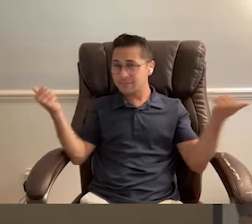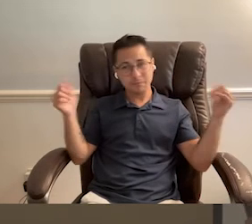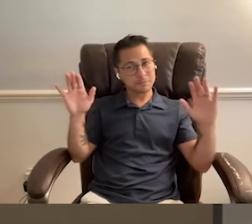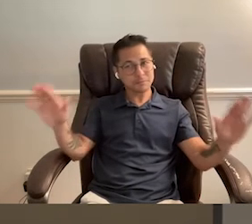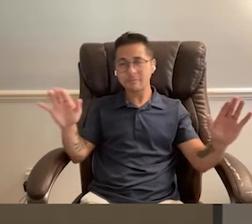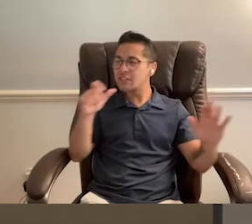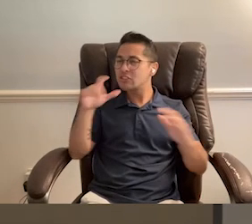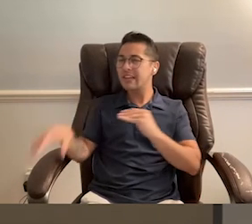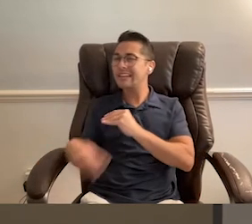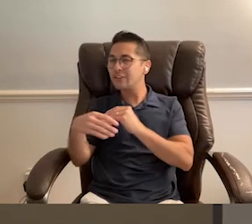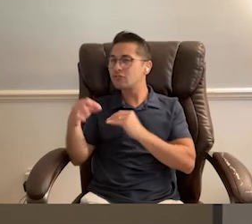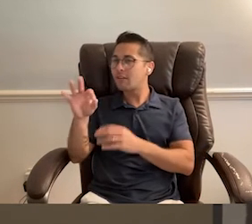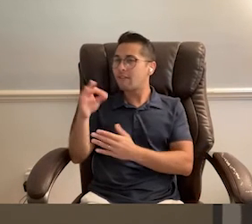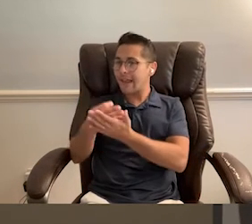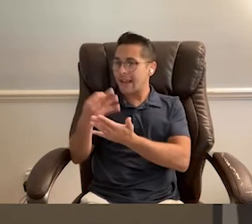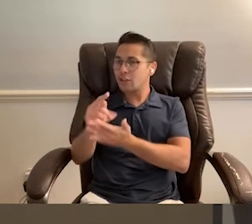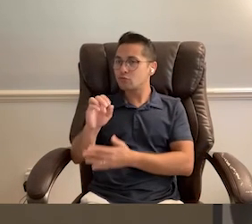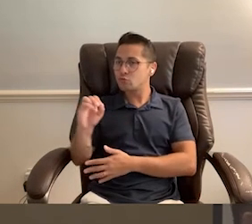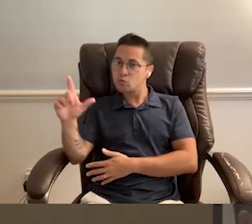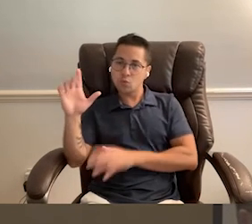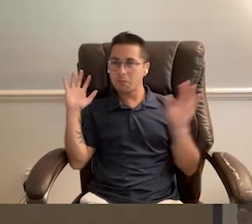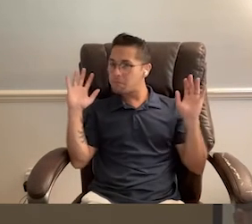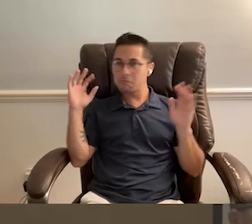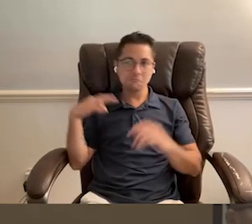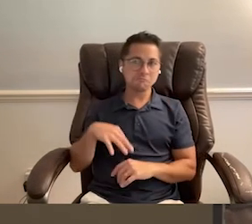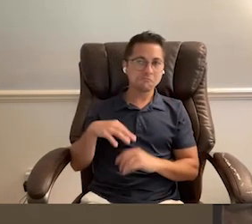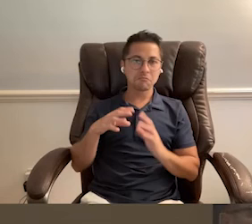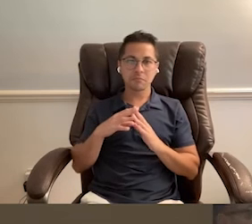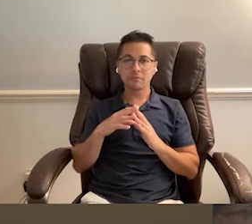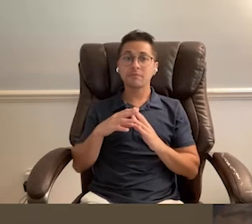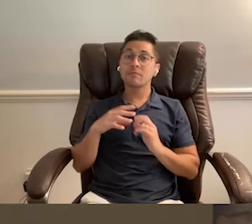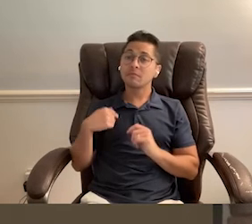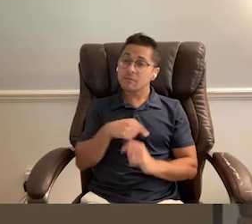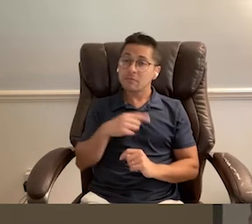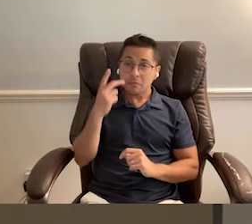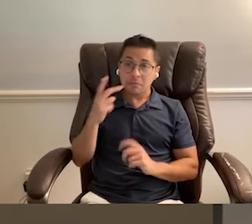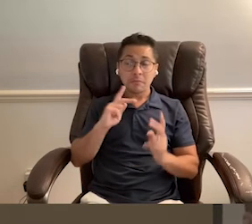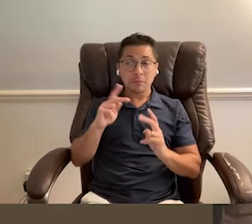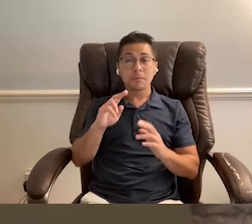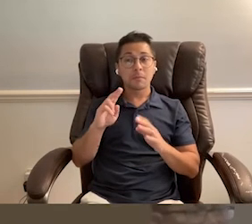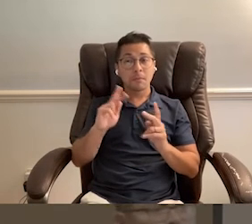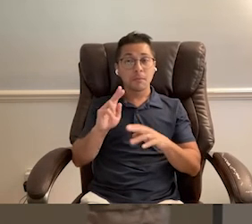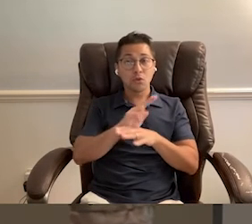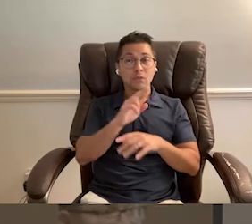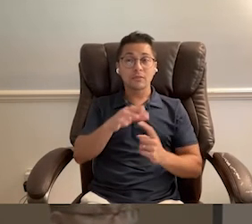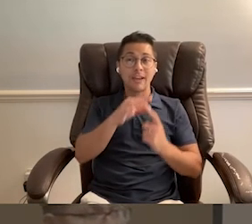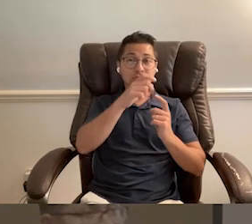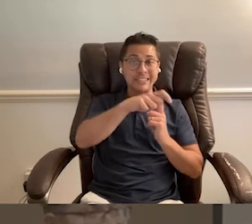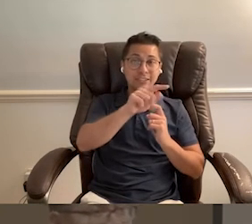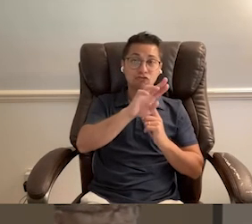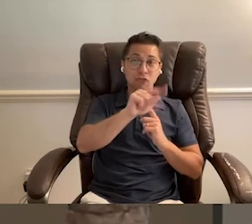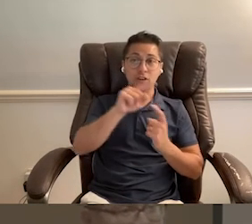tool in your tool belt, right? Like we often see people using special needs trusts to fund able accounts, then have